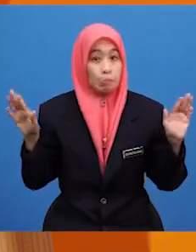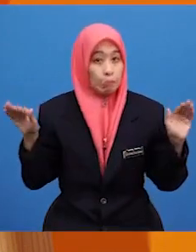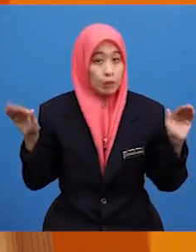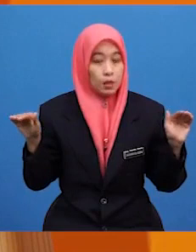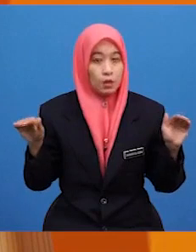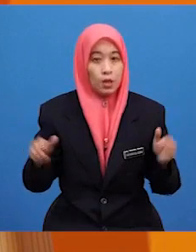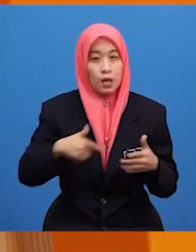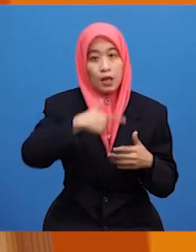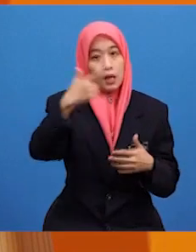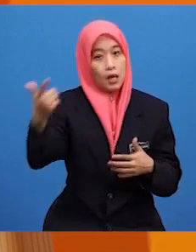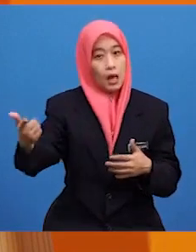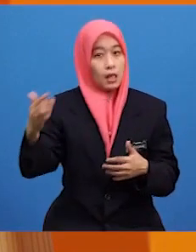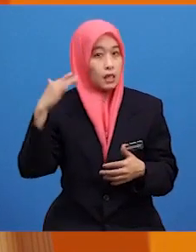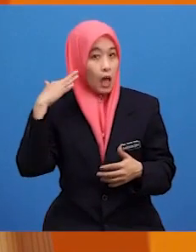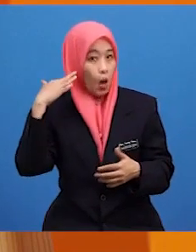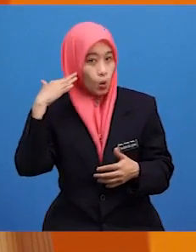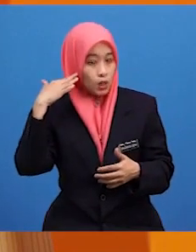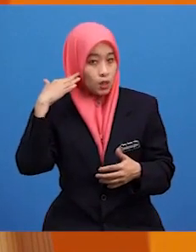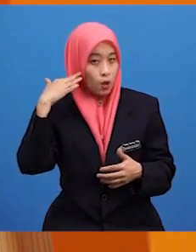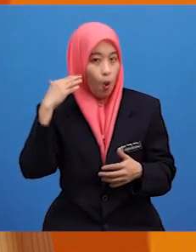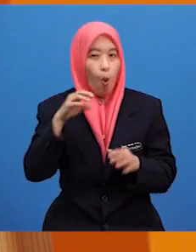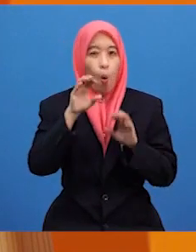the next sound.